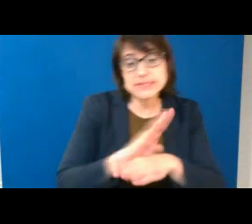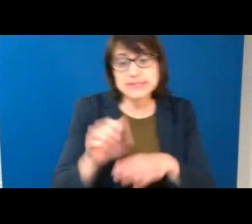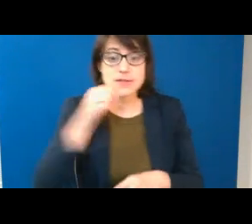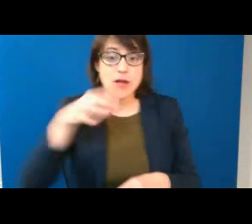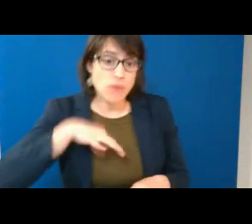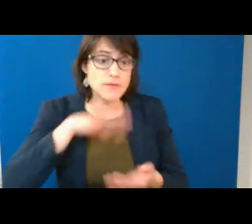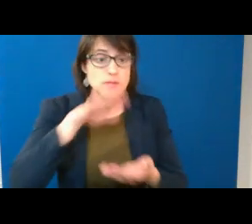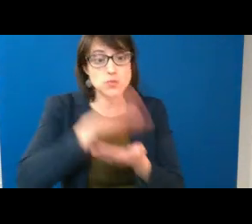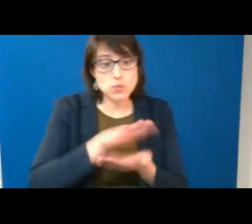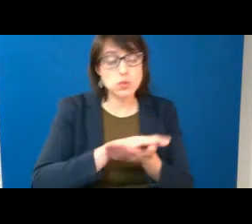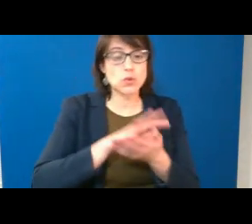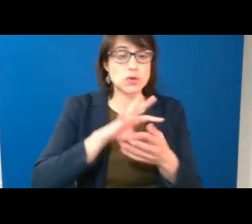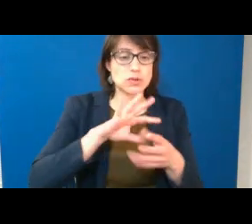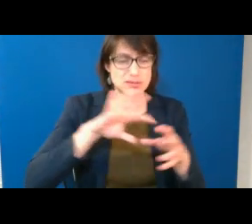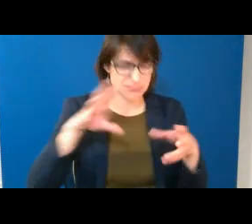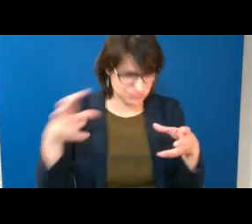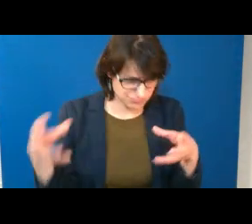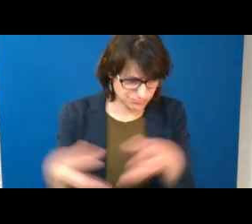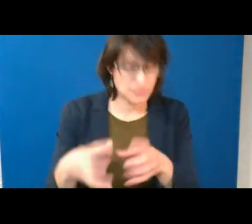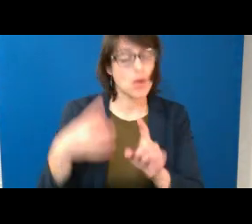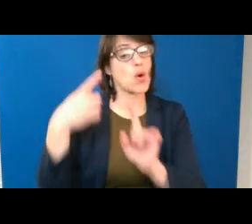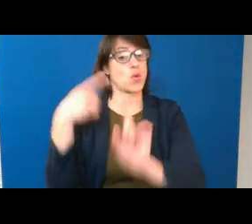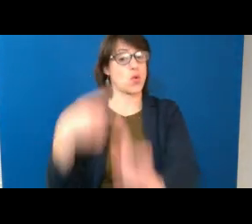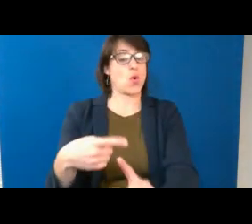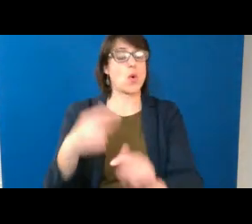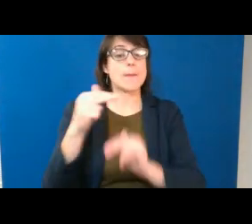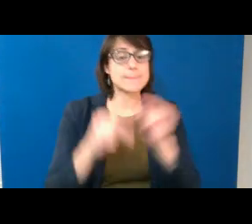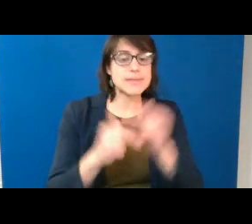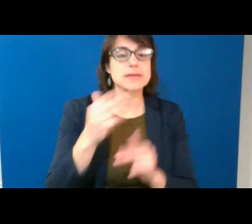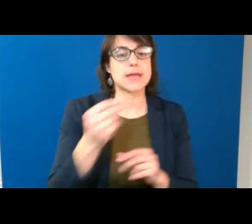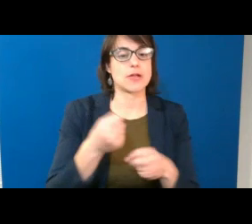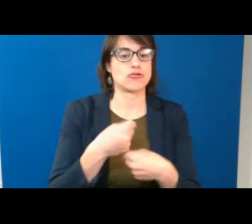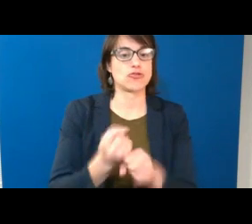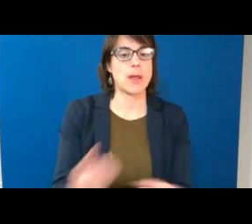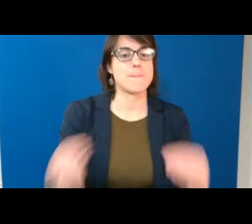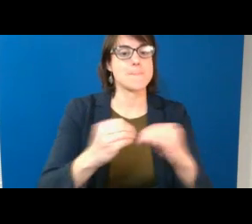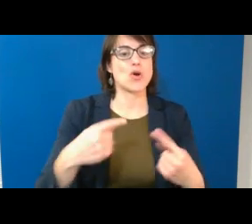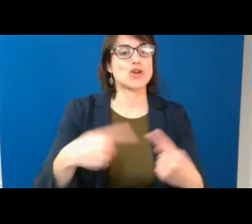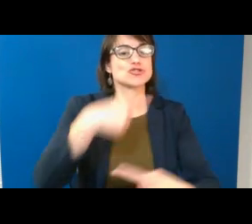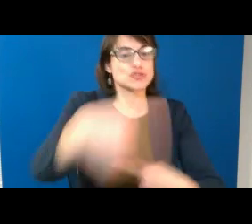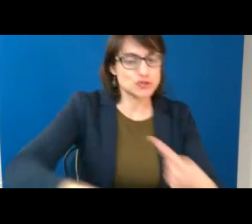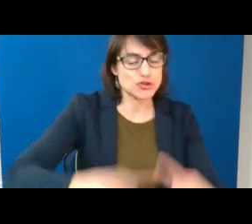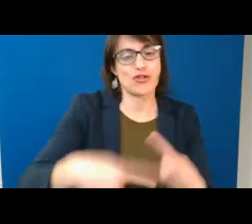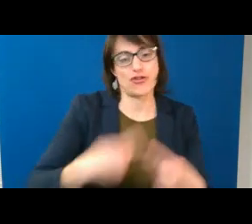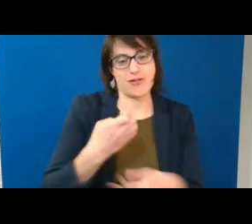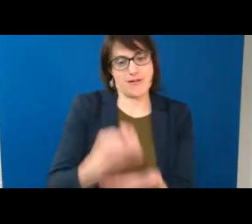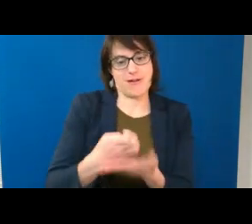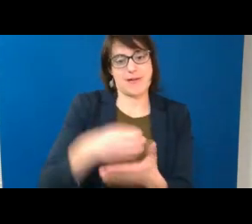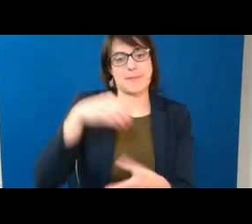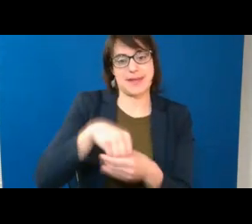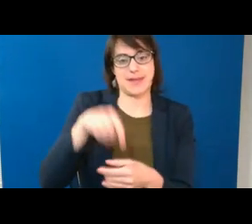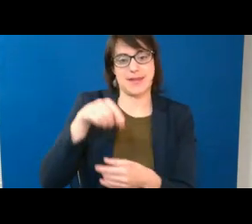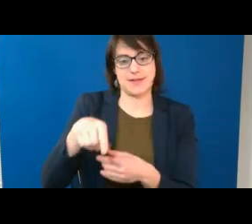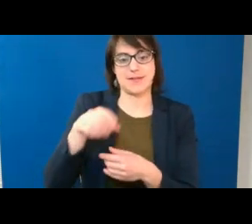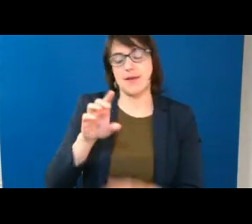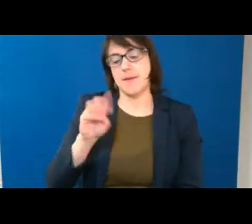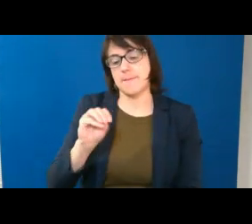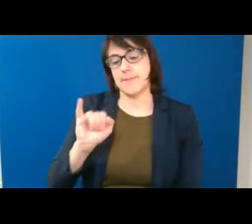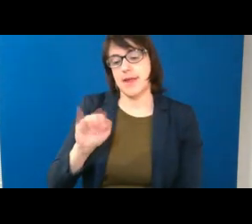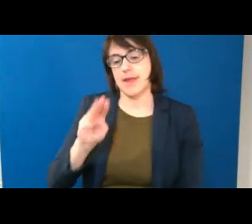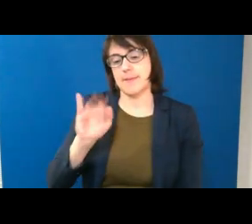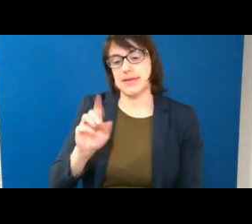really build and create a more circular economy in Miami-Dade. And I will make note that this is newly funded, so we're